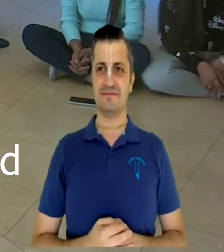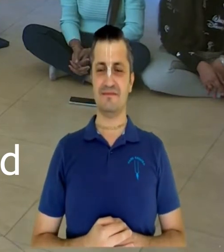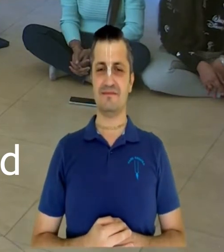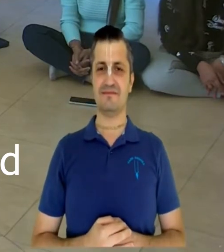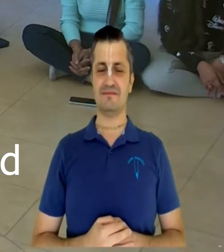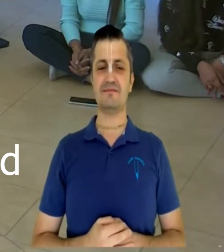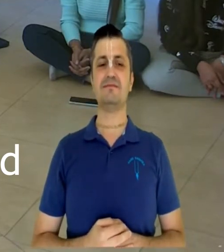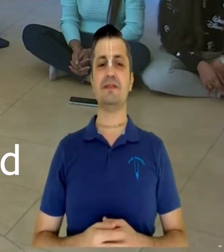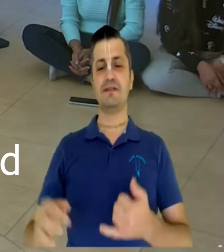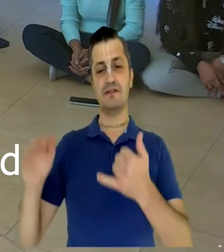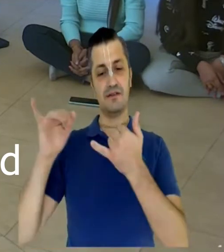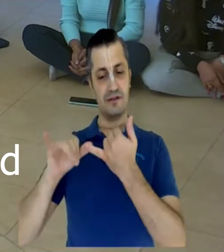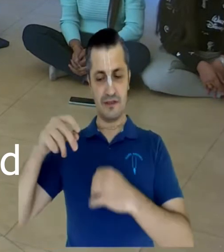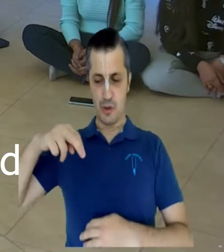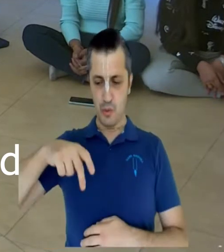Navalabha